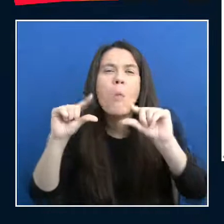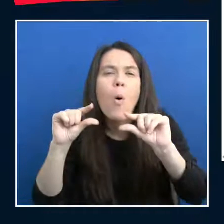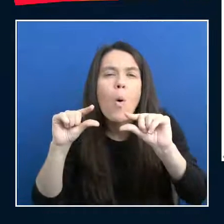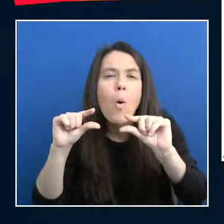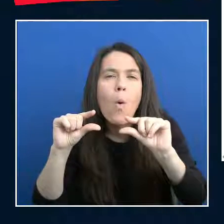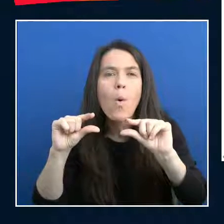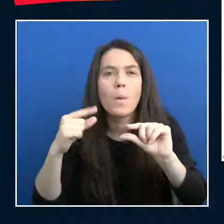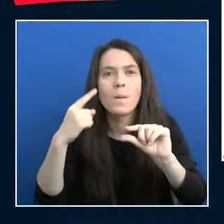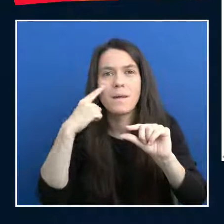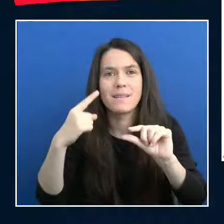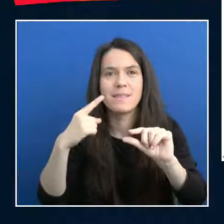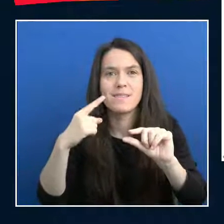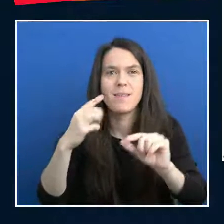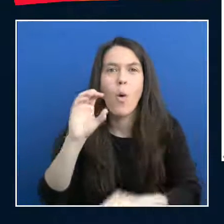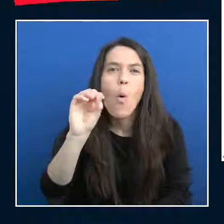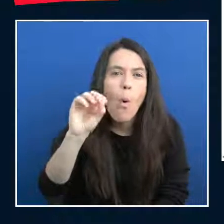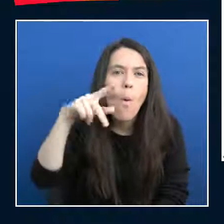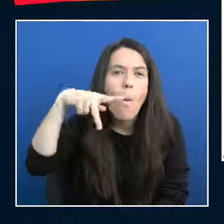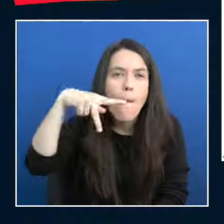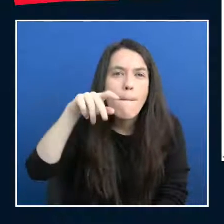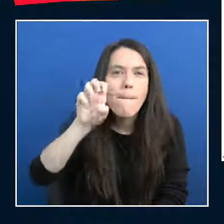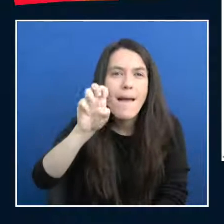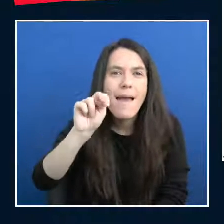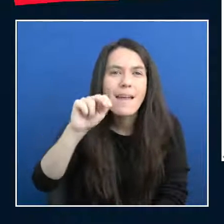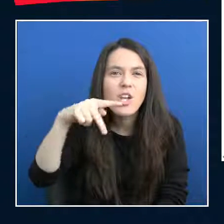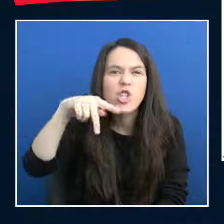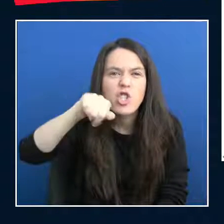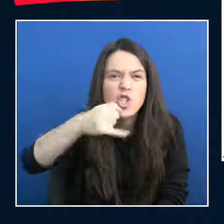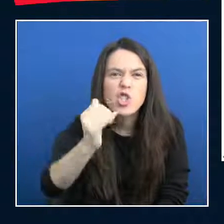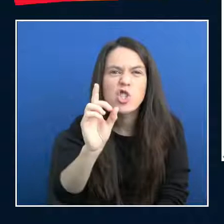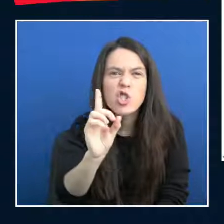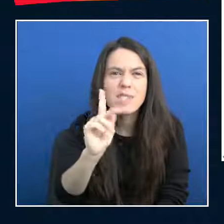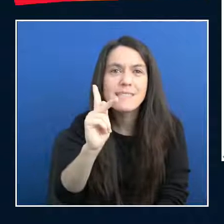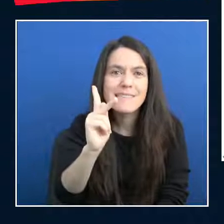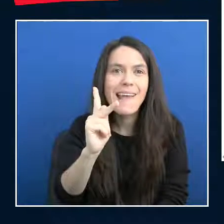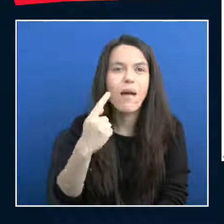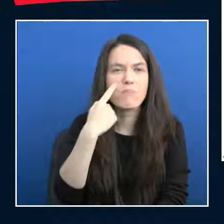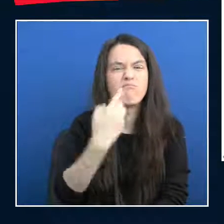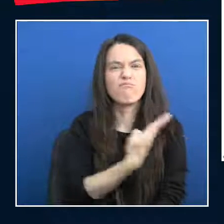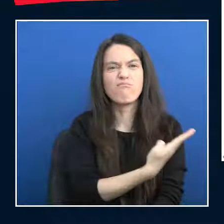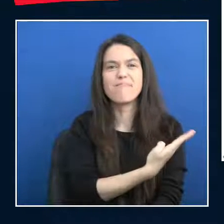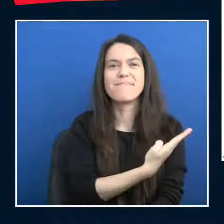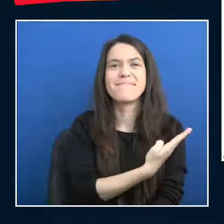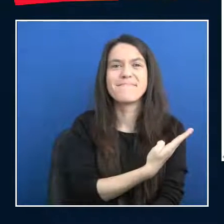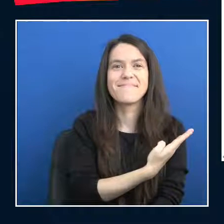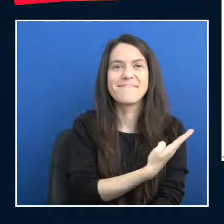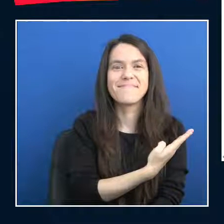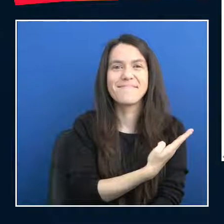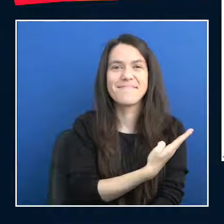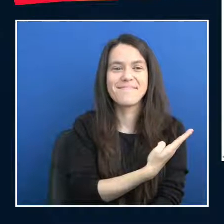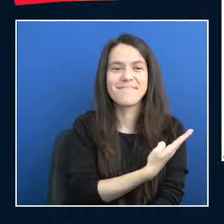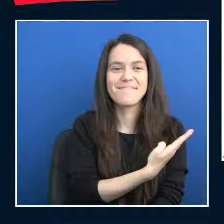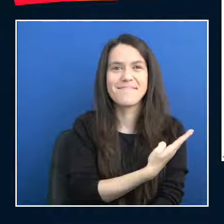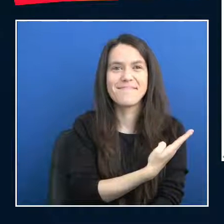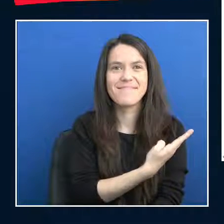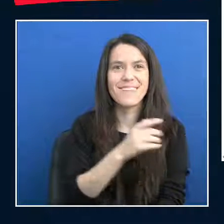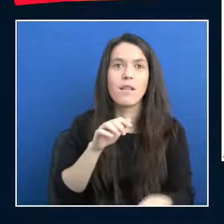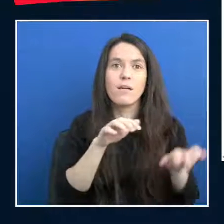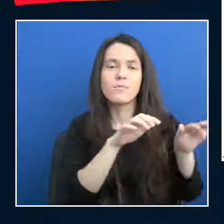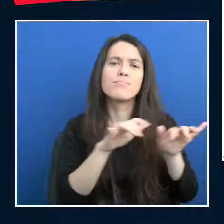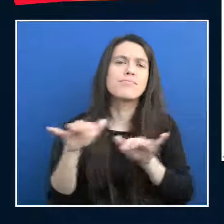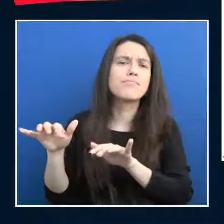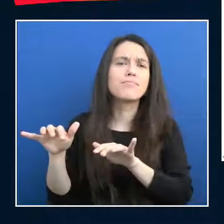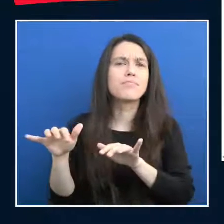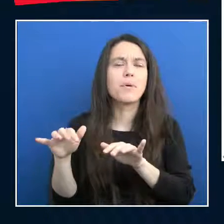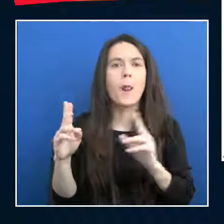the OpenJDK JRE Alpine, which is like the least you need to just run a jar file. So which